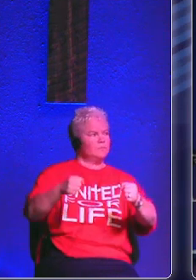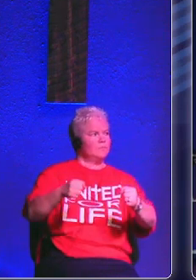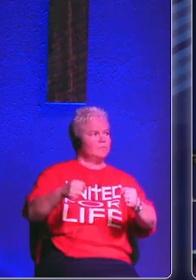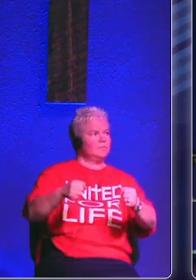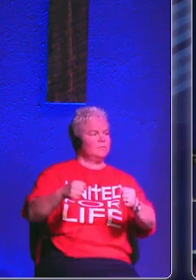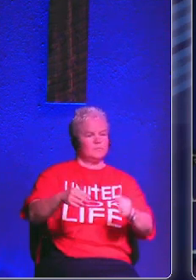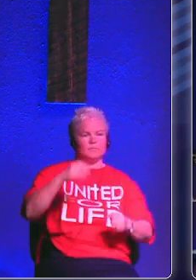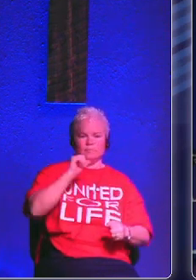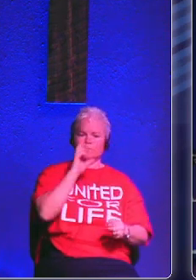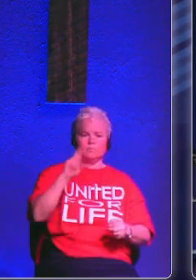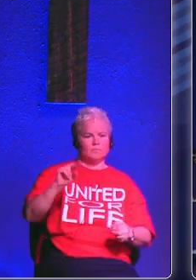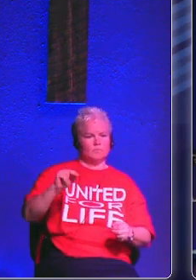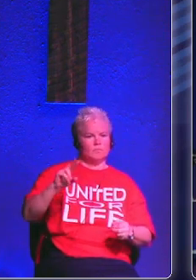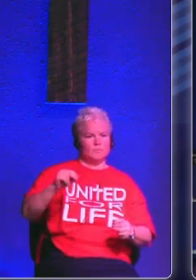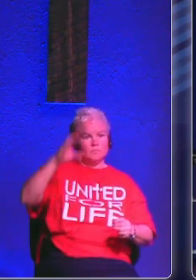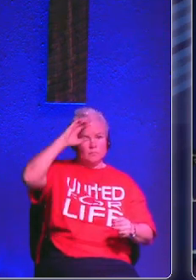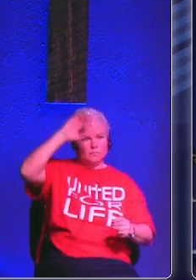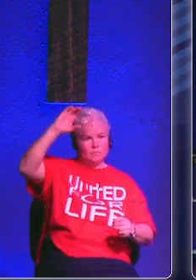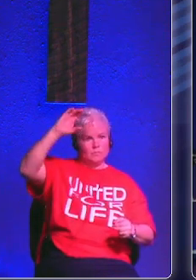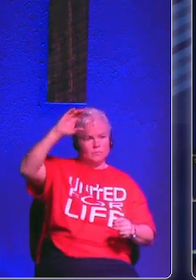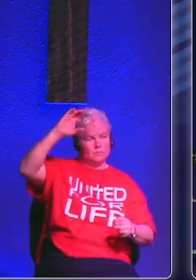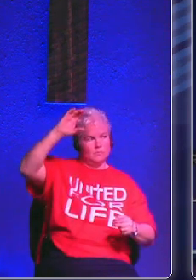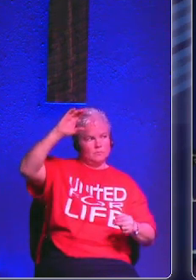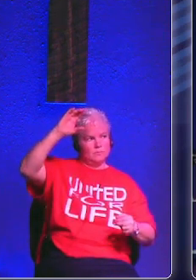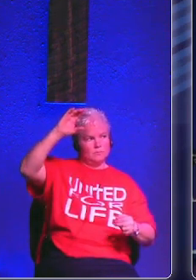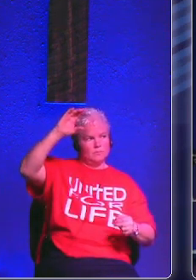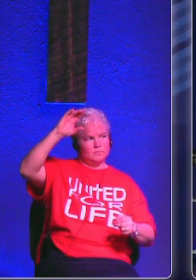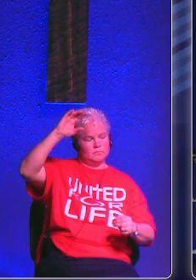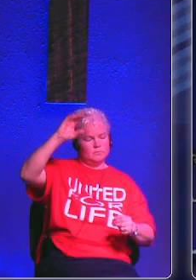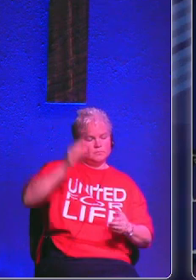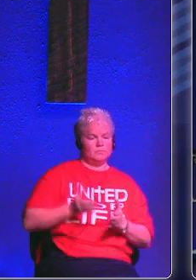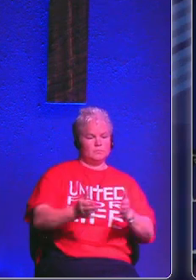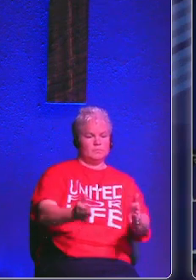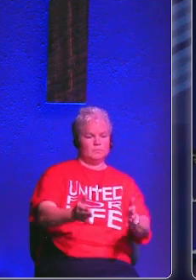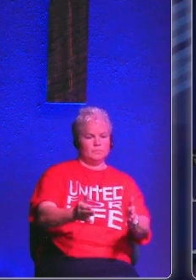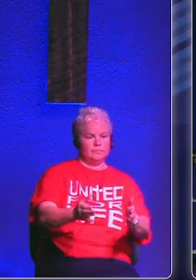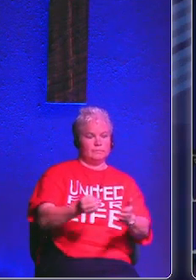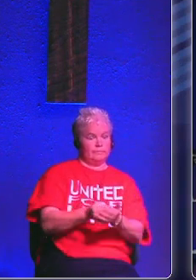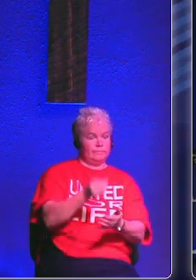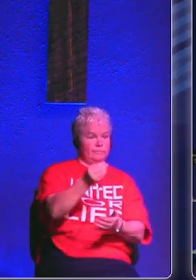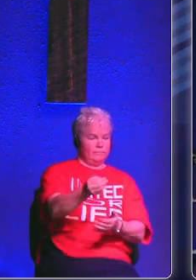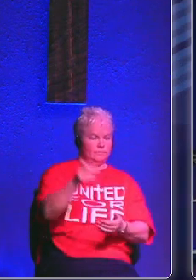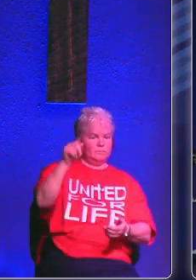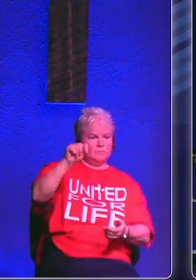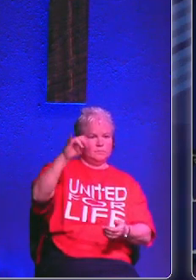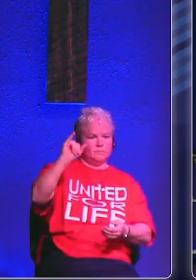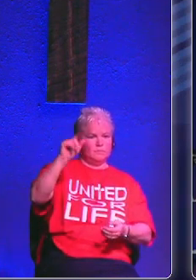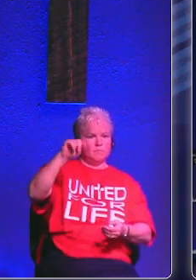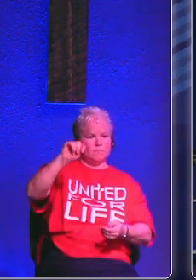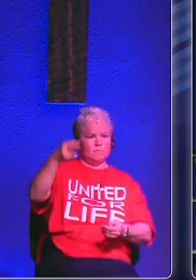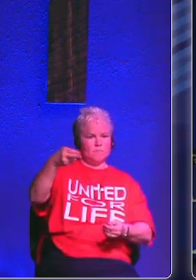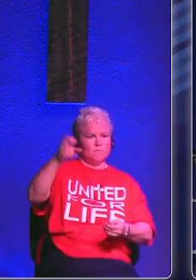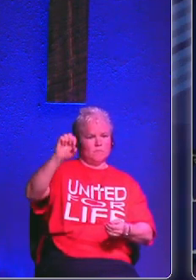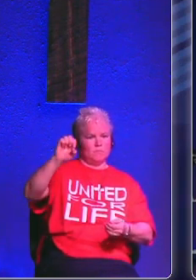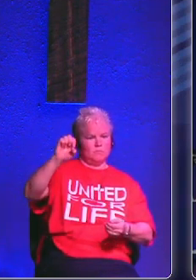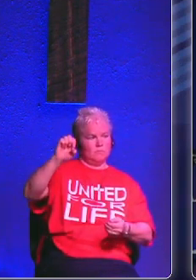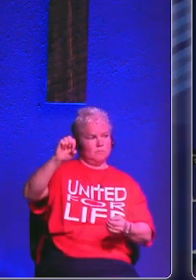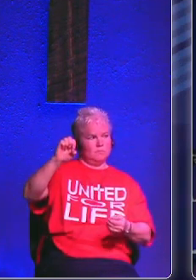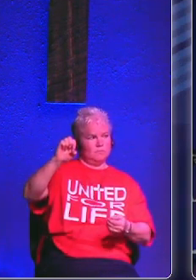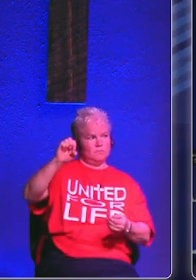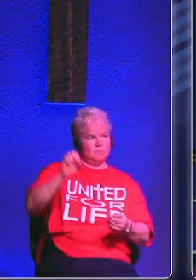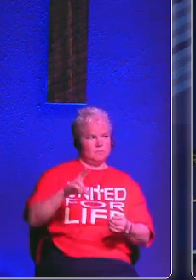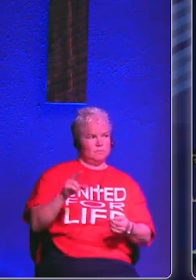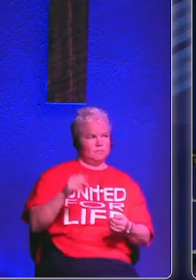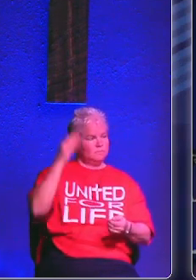no. But he had no concept of what that was. So for him, if I was to bring up tithing from a guy